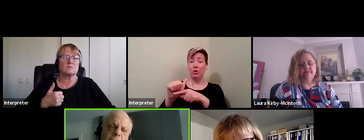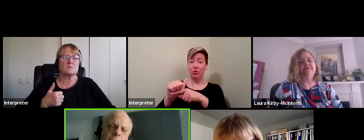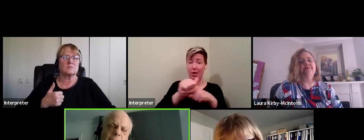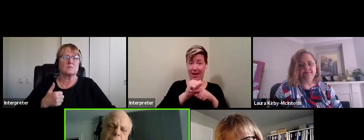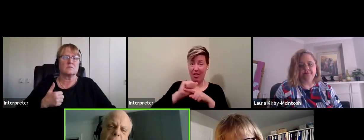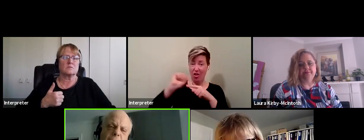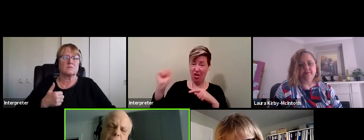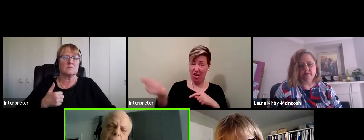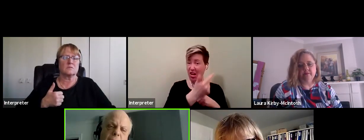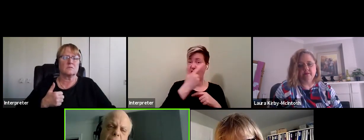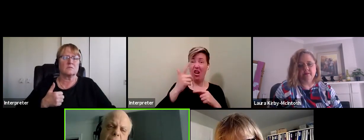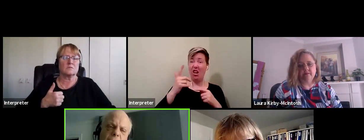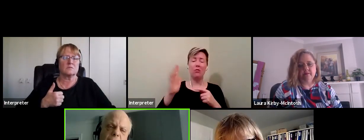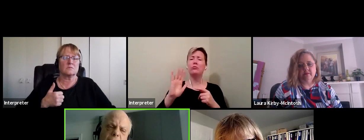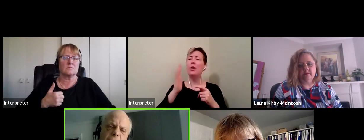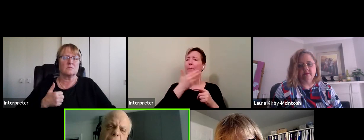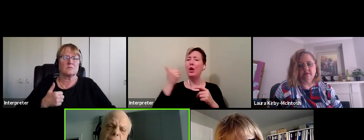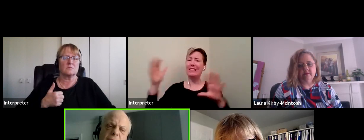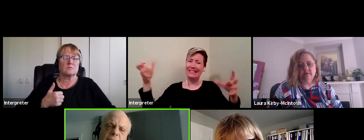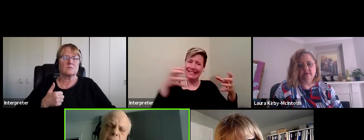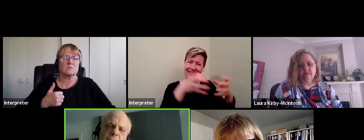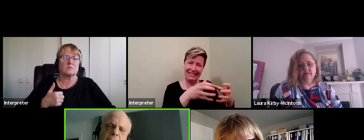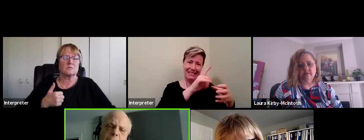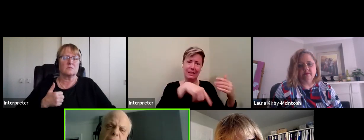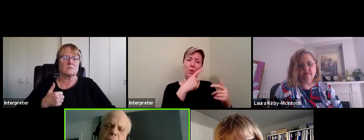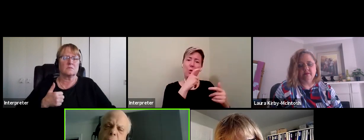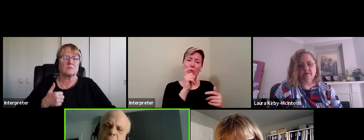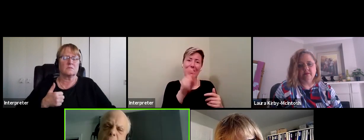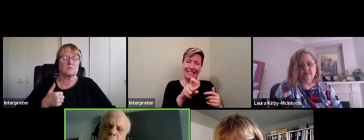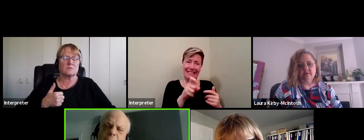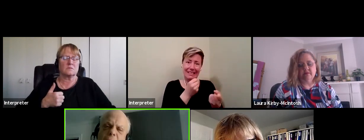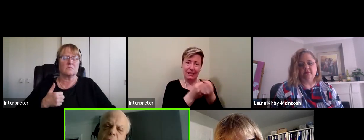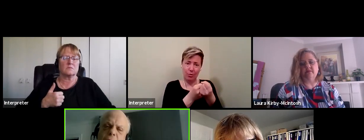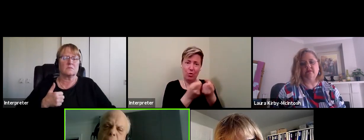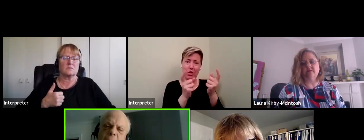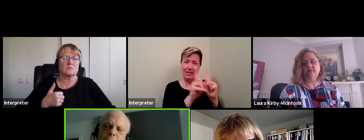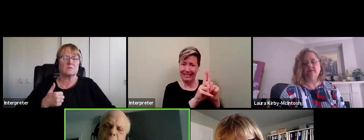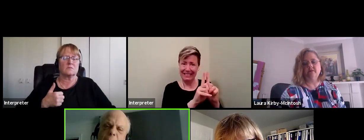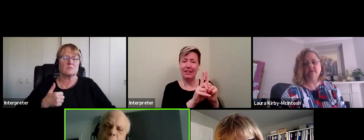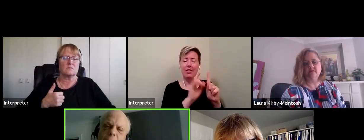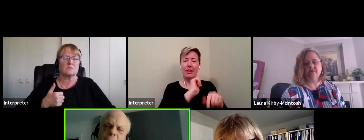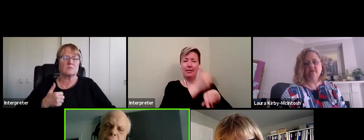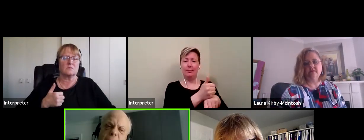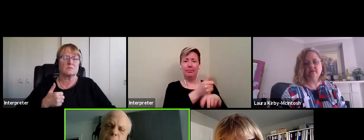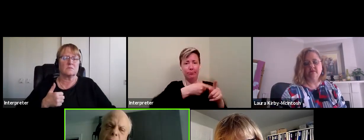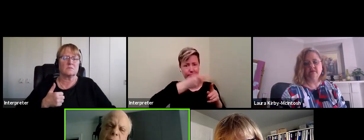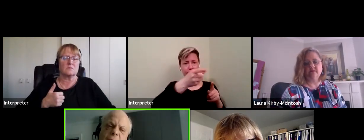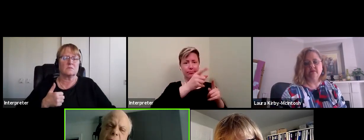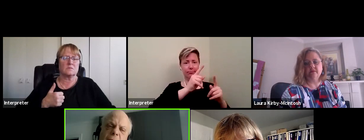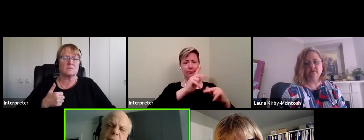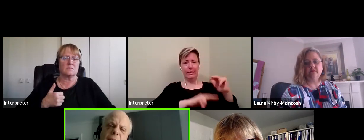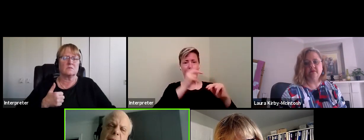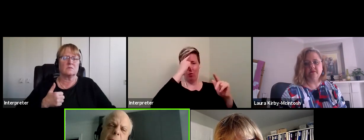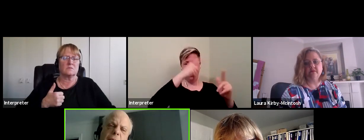that this may be coming along. At the very least, on an urgent basis, we could be making sure that we have people in place for